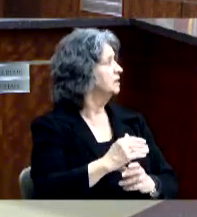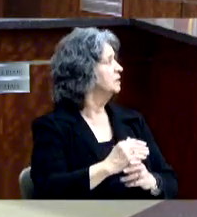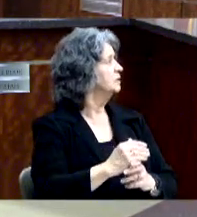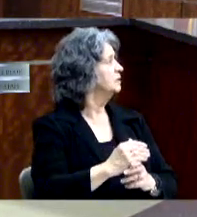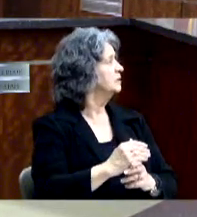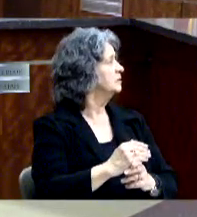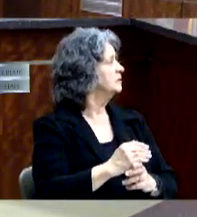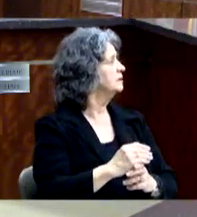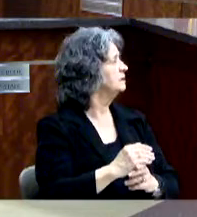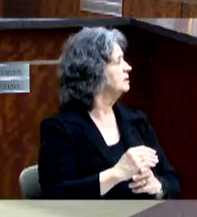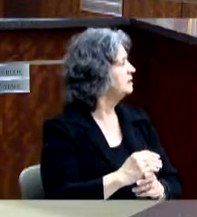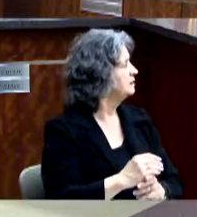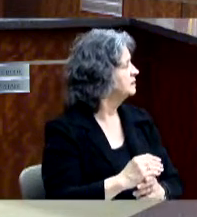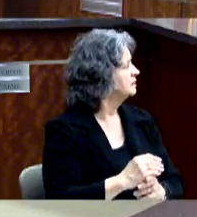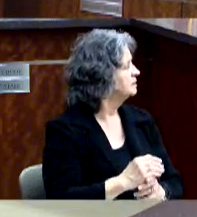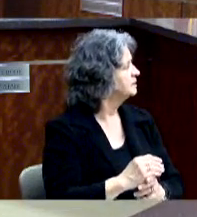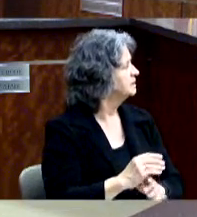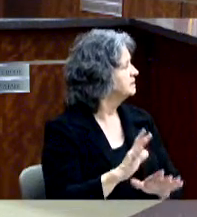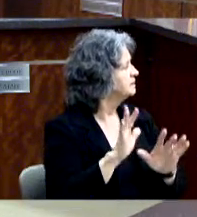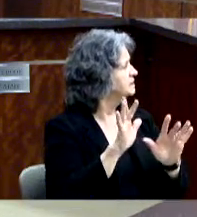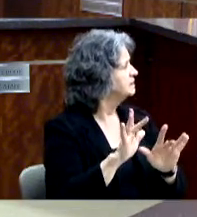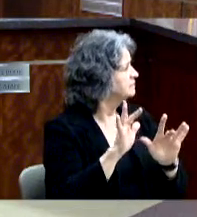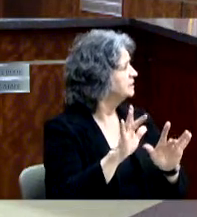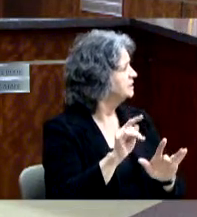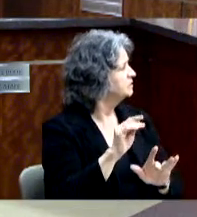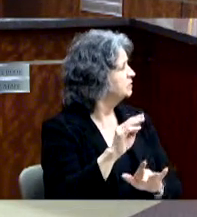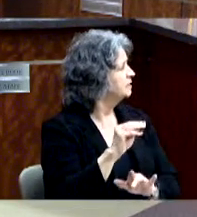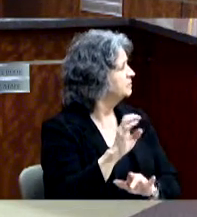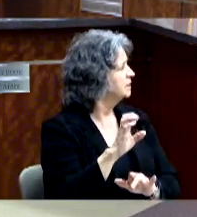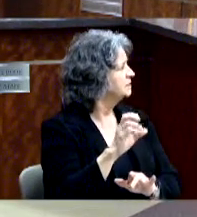the McSeany family for the passing of Jim McSeany.